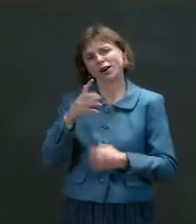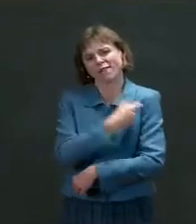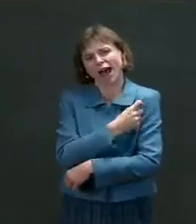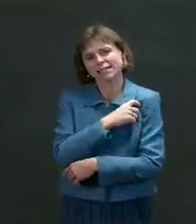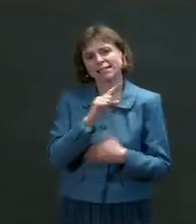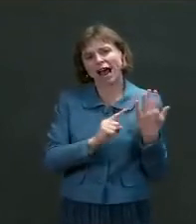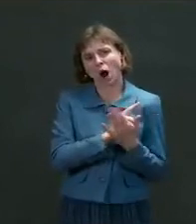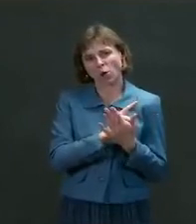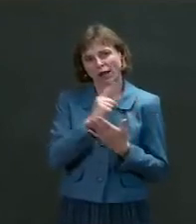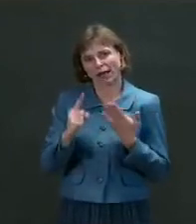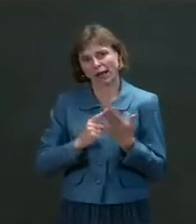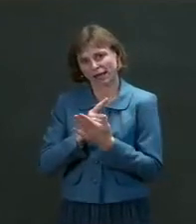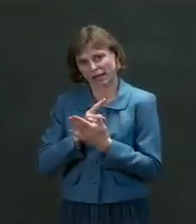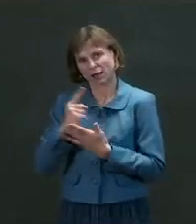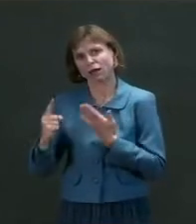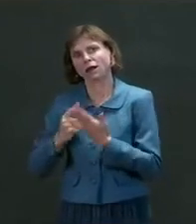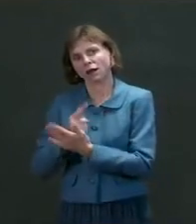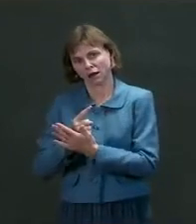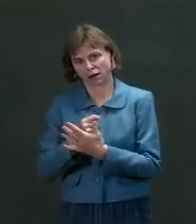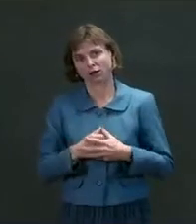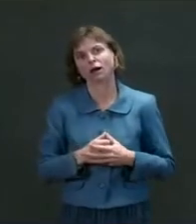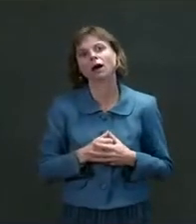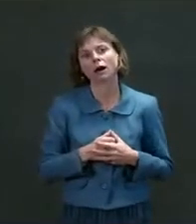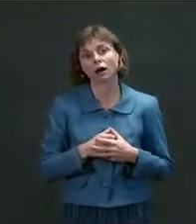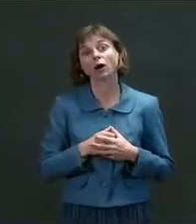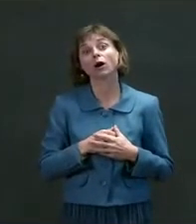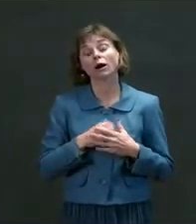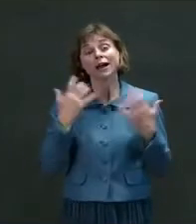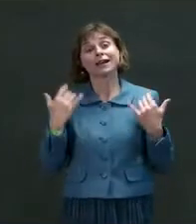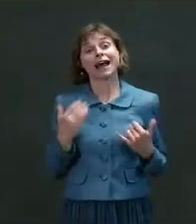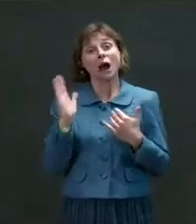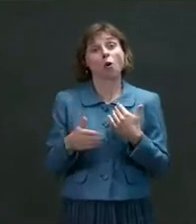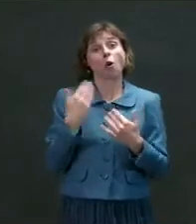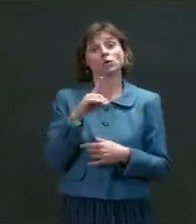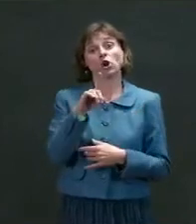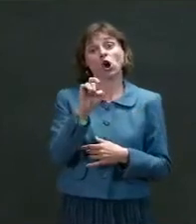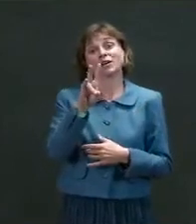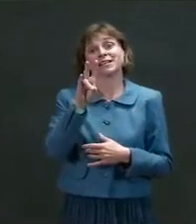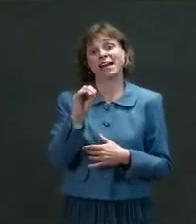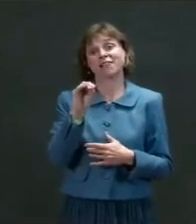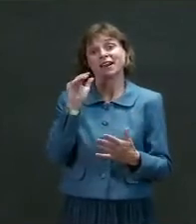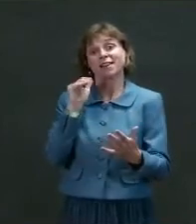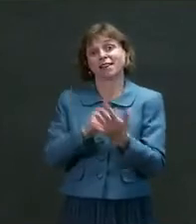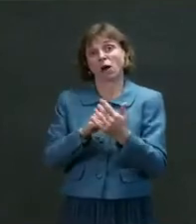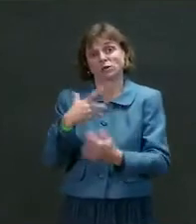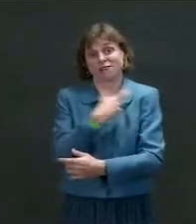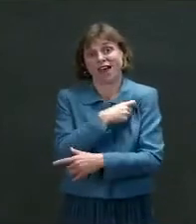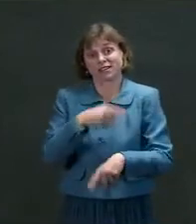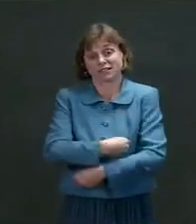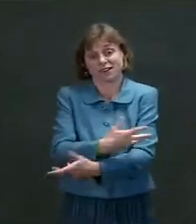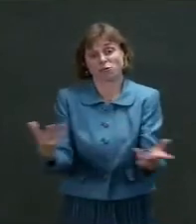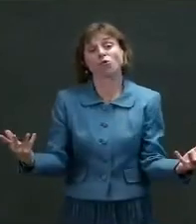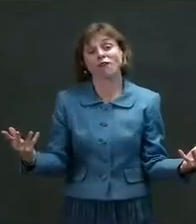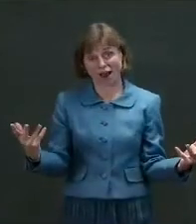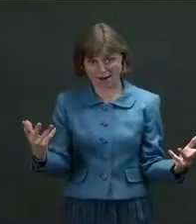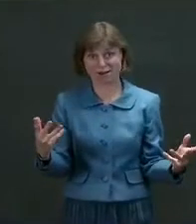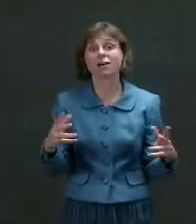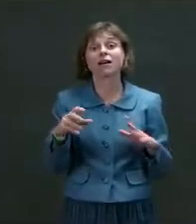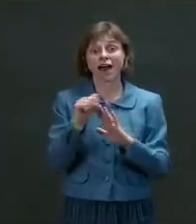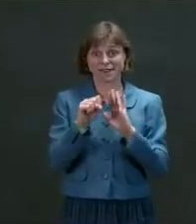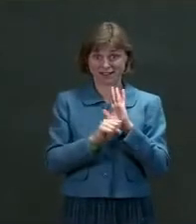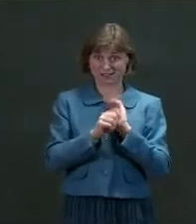said, we've vaccinated almost 170,000 times out here at State Farm Stadium. This one site is